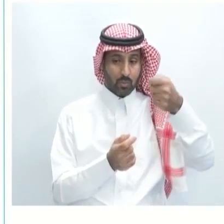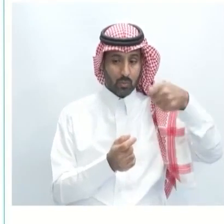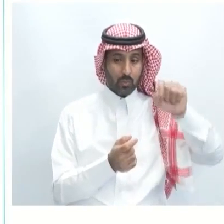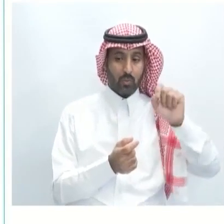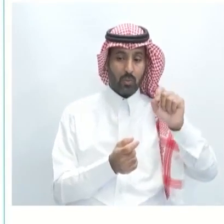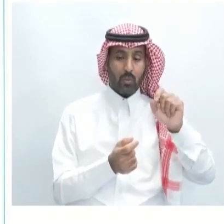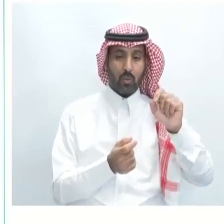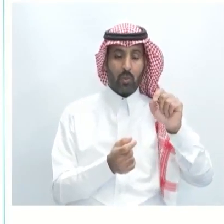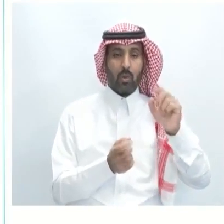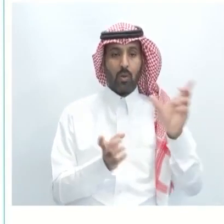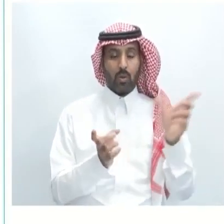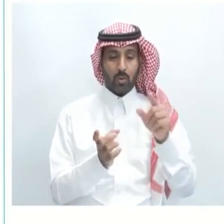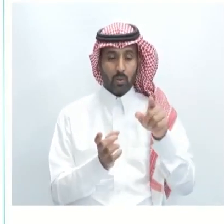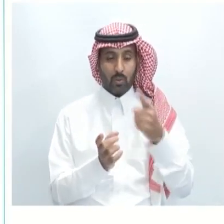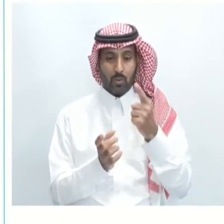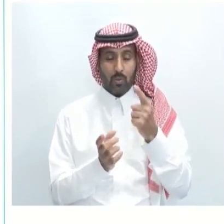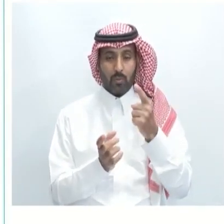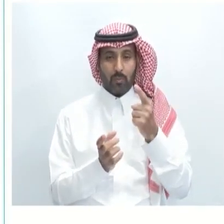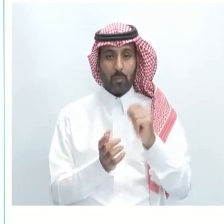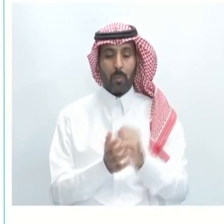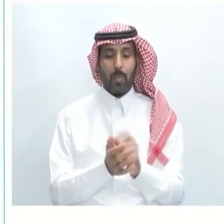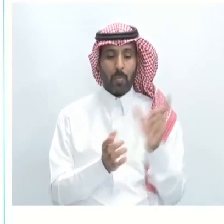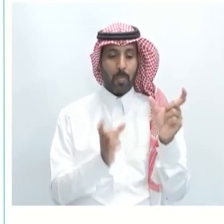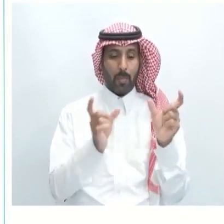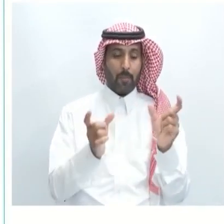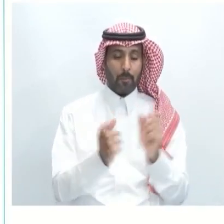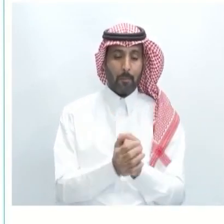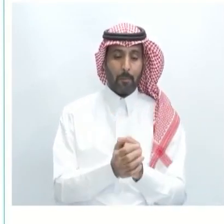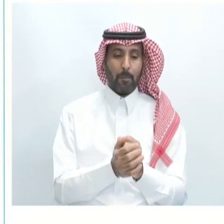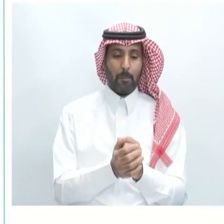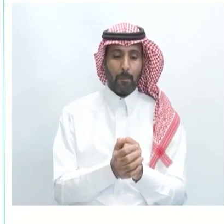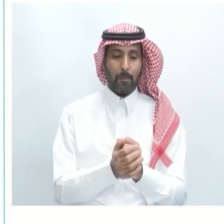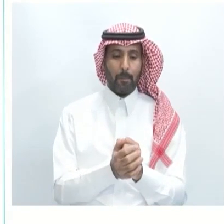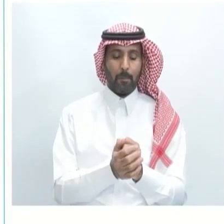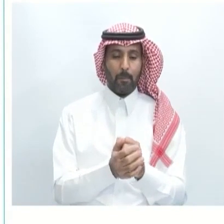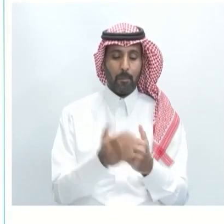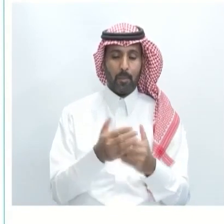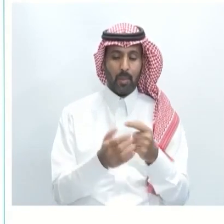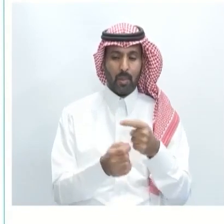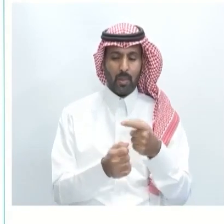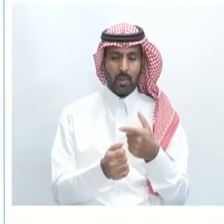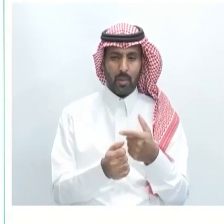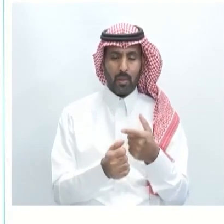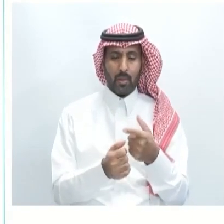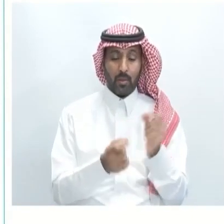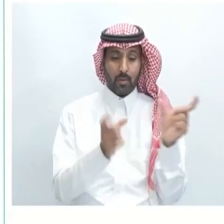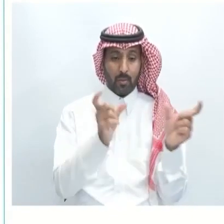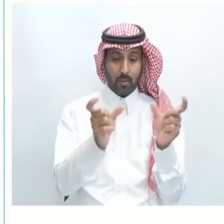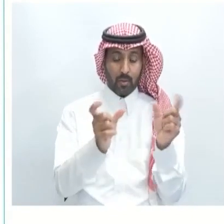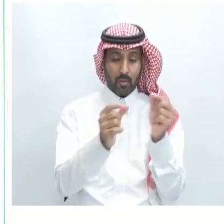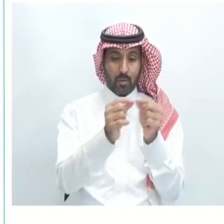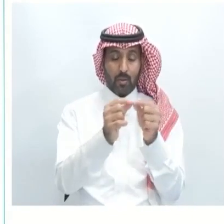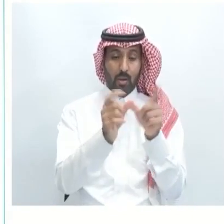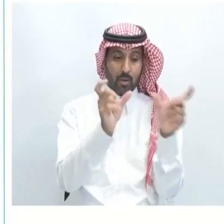example, the correct way, they buried the treasure in 1868, full stop here. Then the